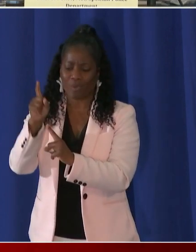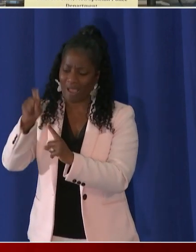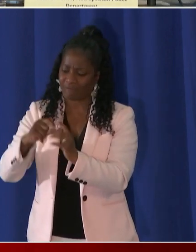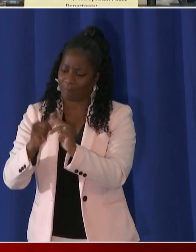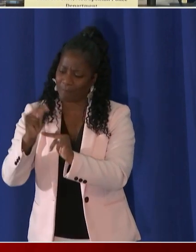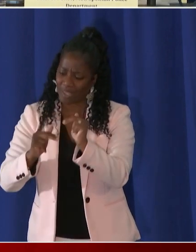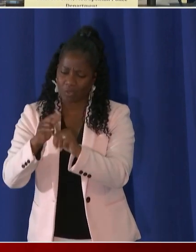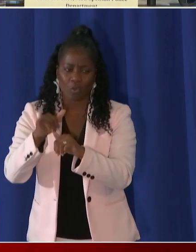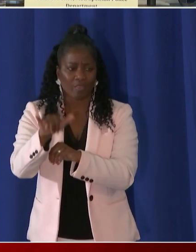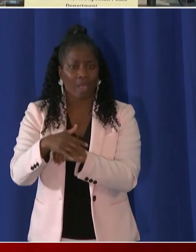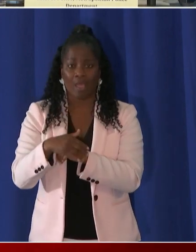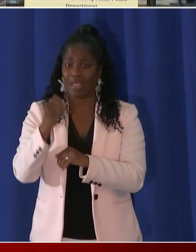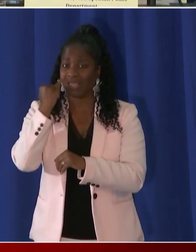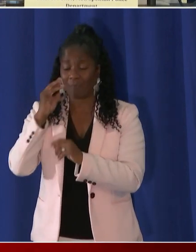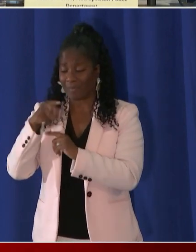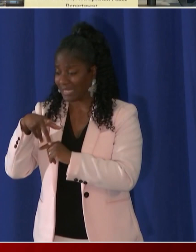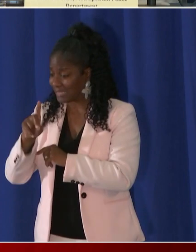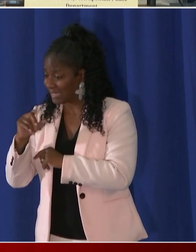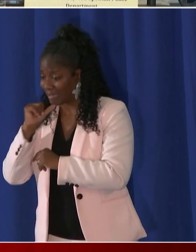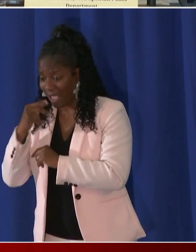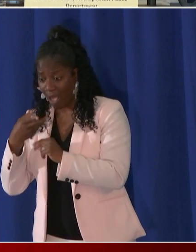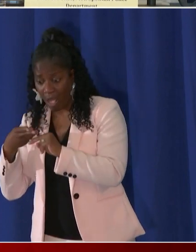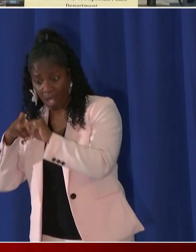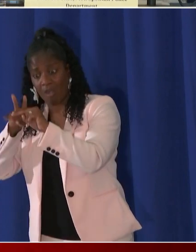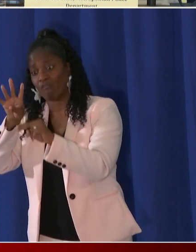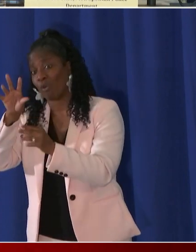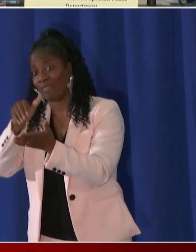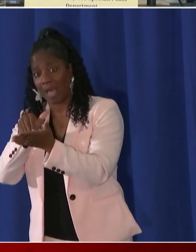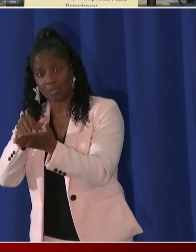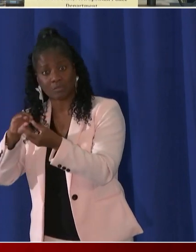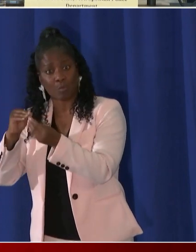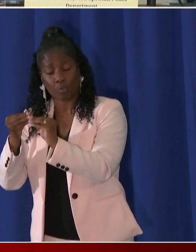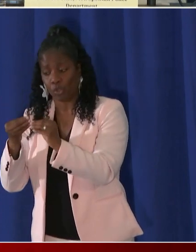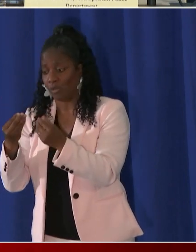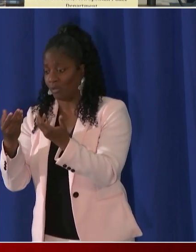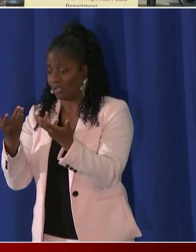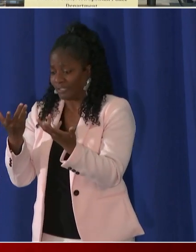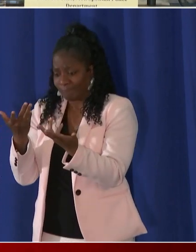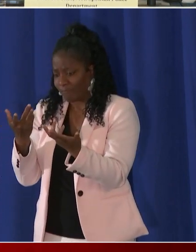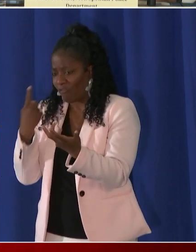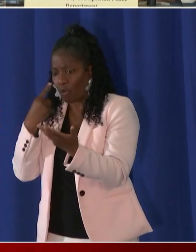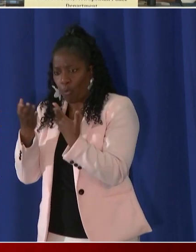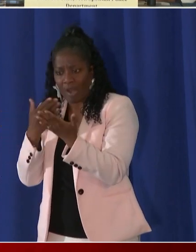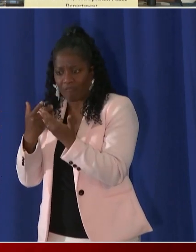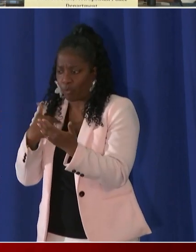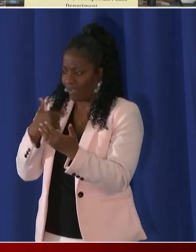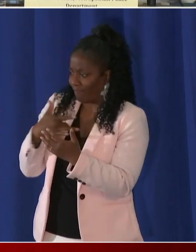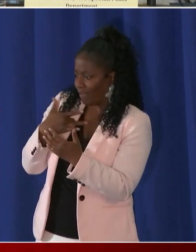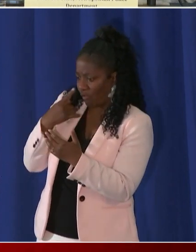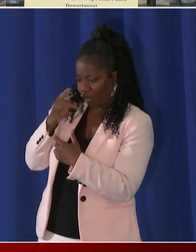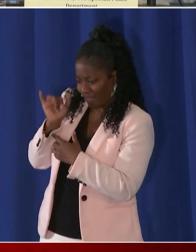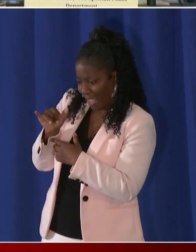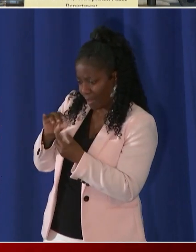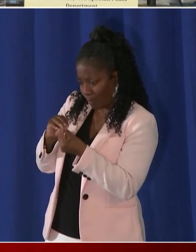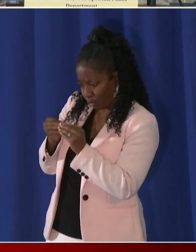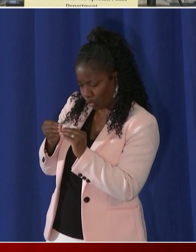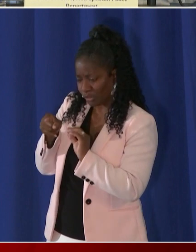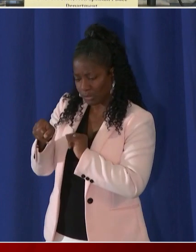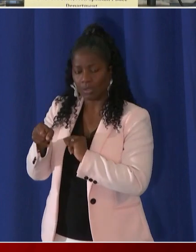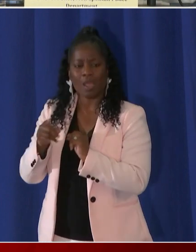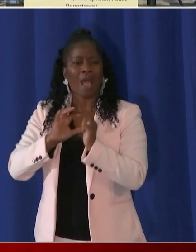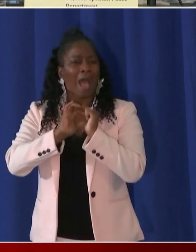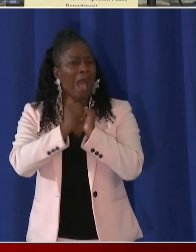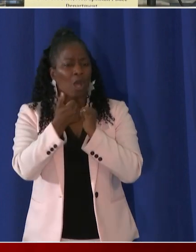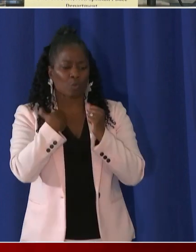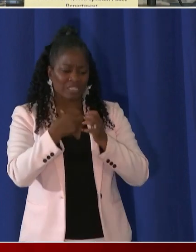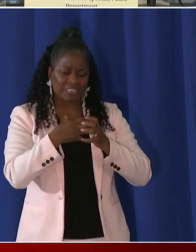that. If the MPD is not at 4,000 or whatever number we feel it should be as a community, if we're not at that number, how do we expand